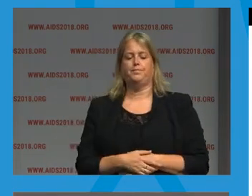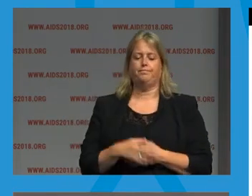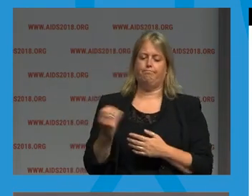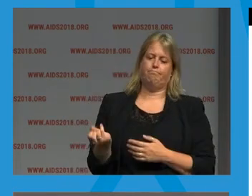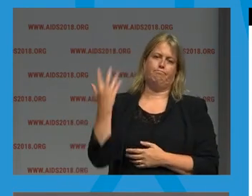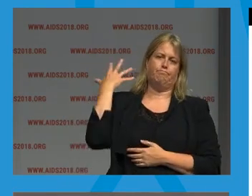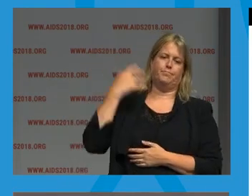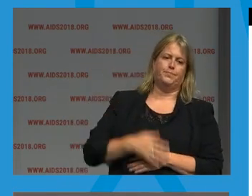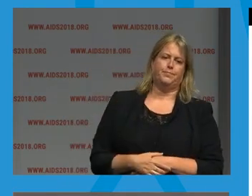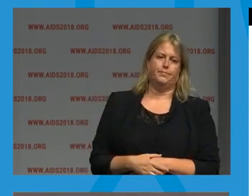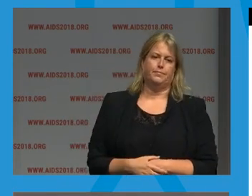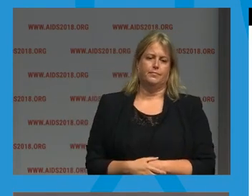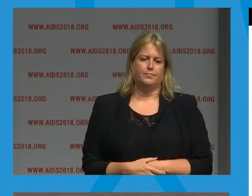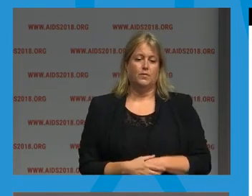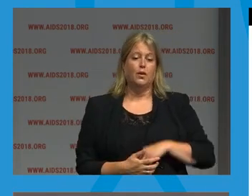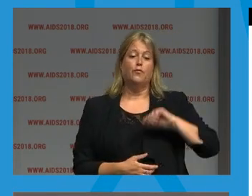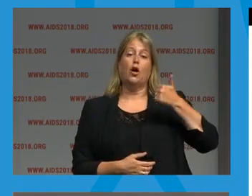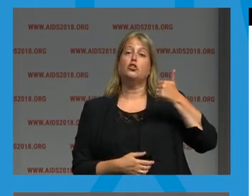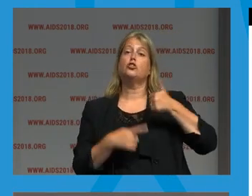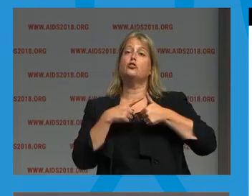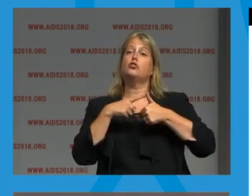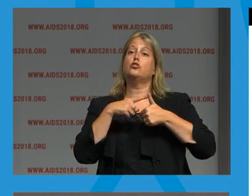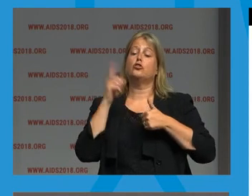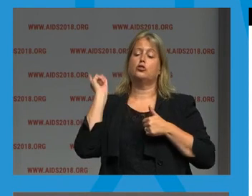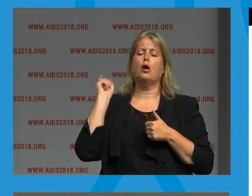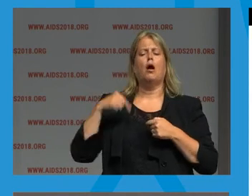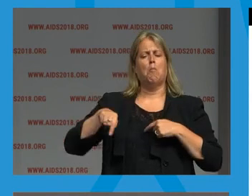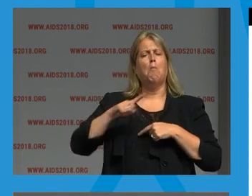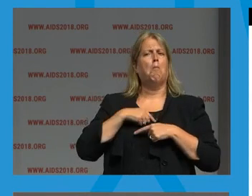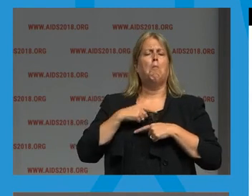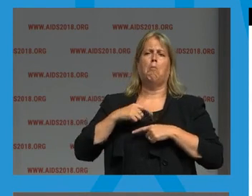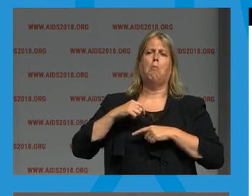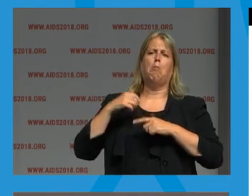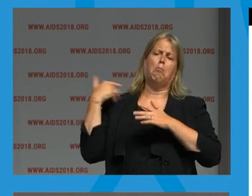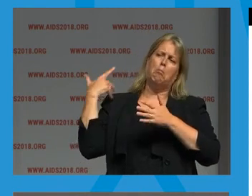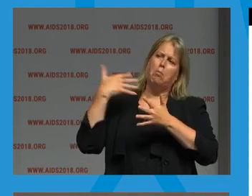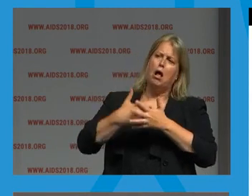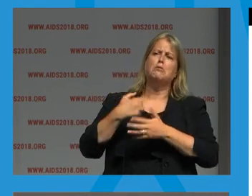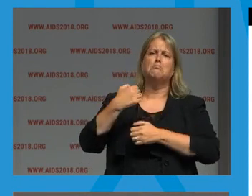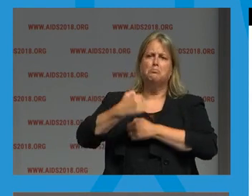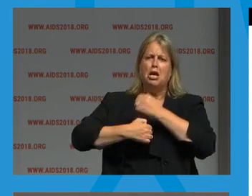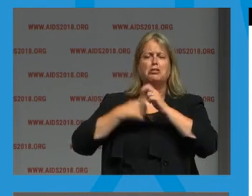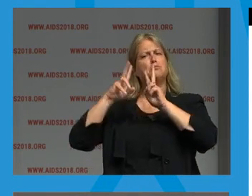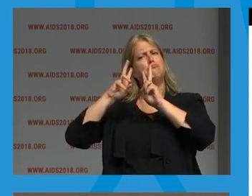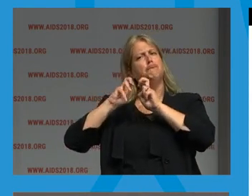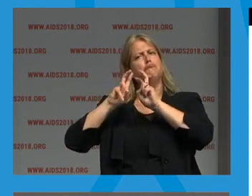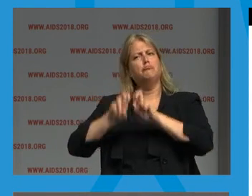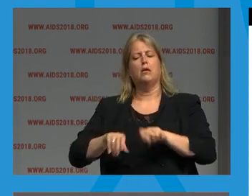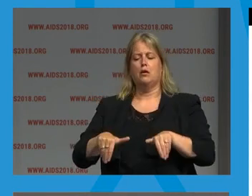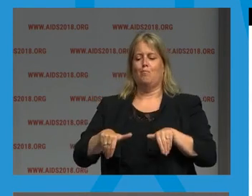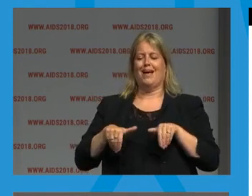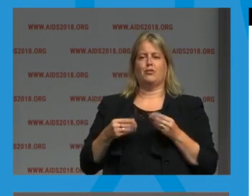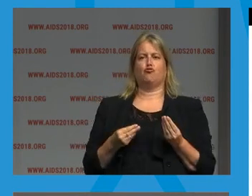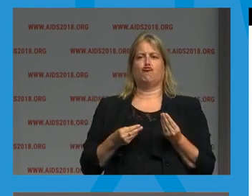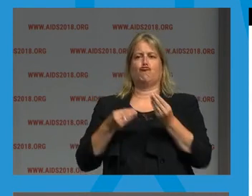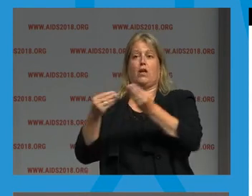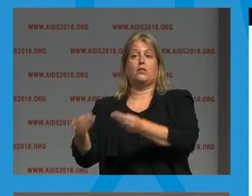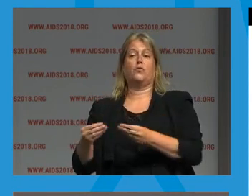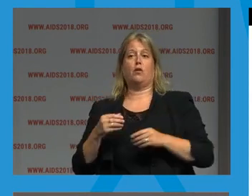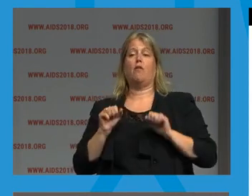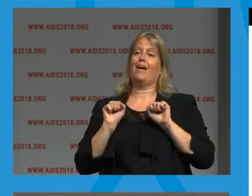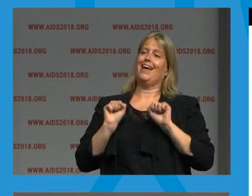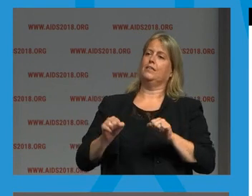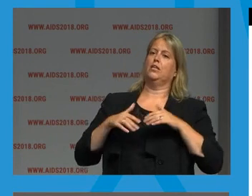this slide. The first one is one that we have been pursuing over the last several years, is passive transfer of antibodies to